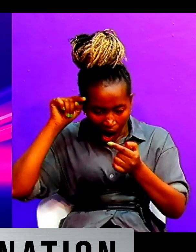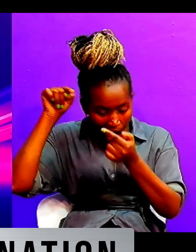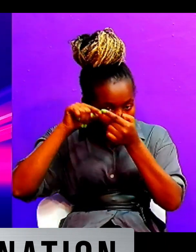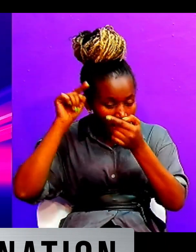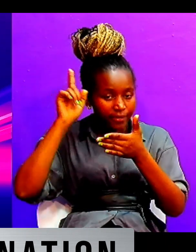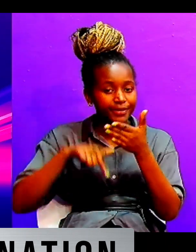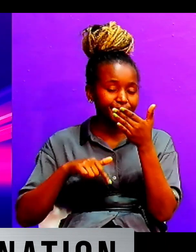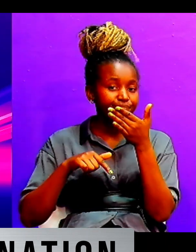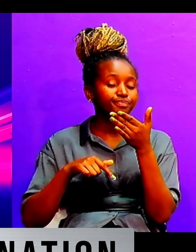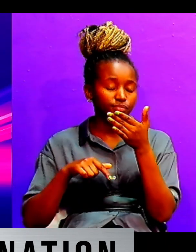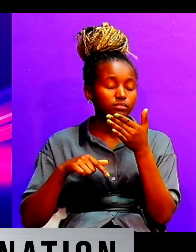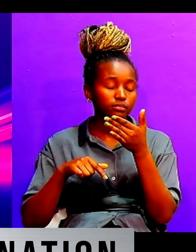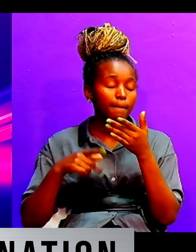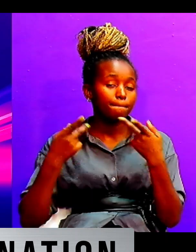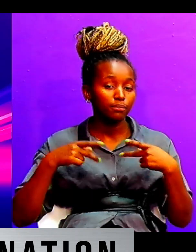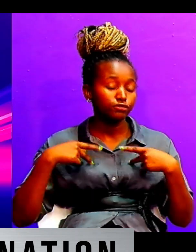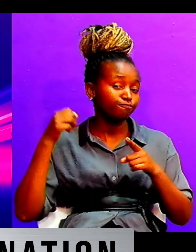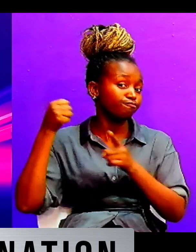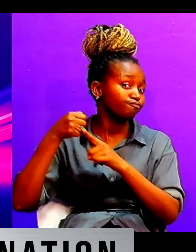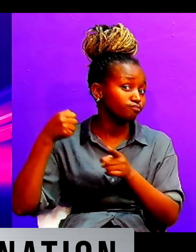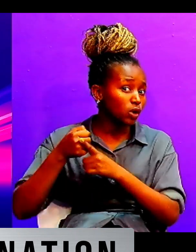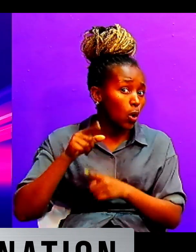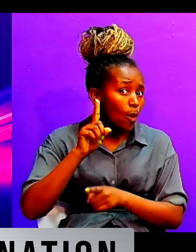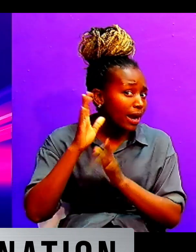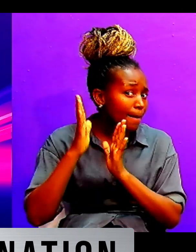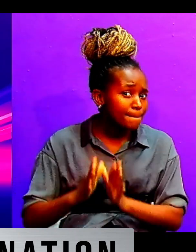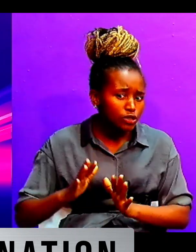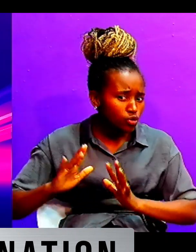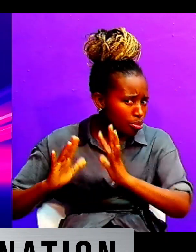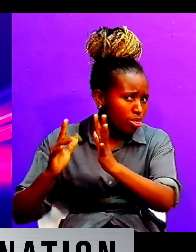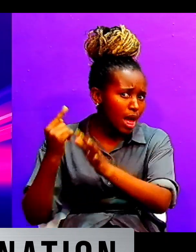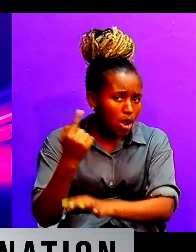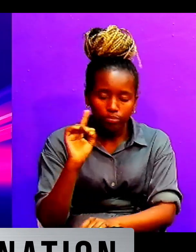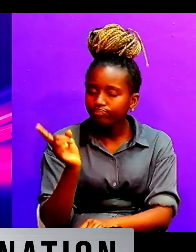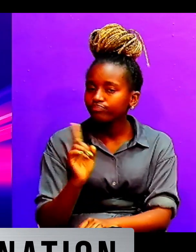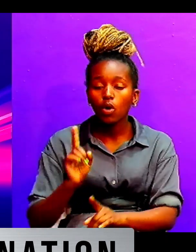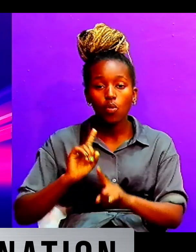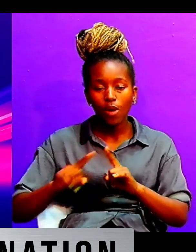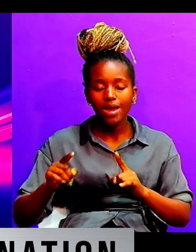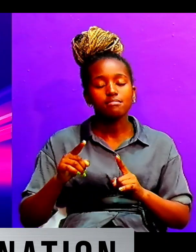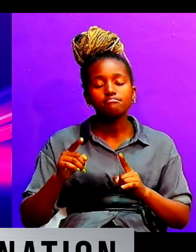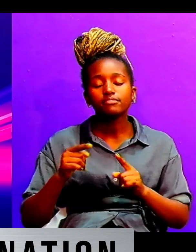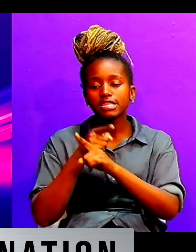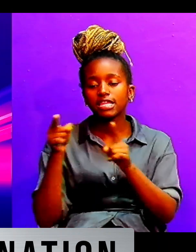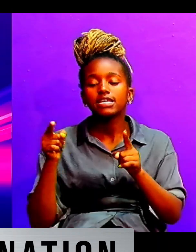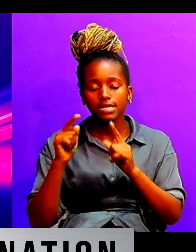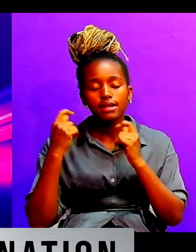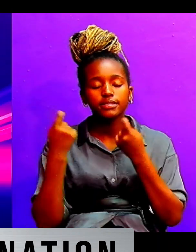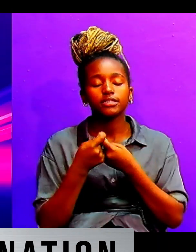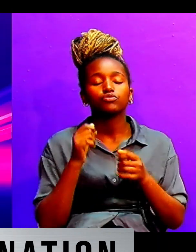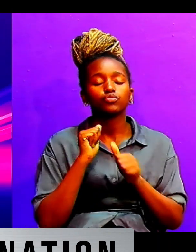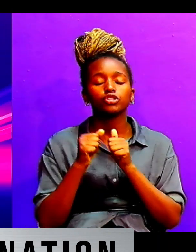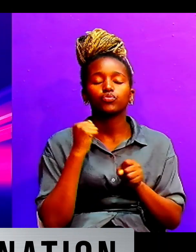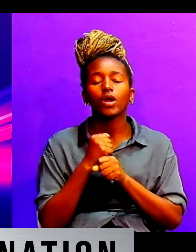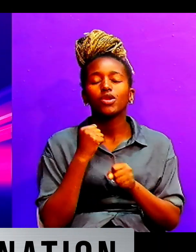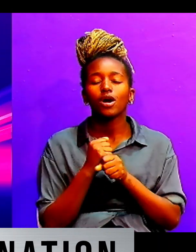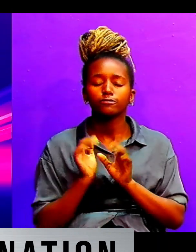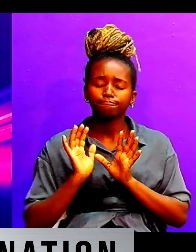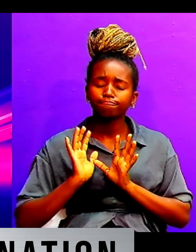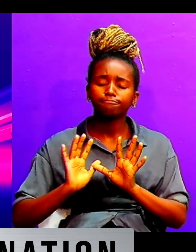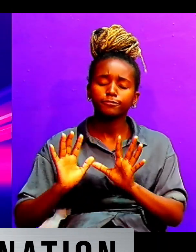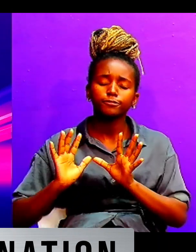to one person, because the stakeholders in the disability work are quite diverse. So we have the private sector,